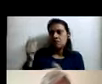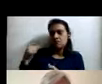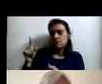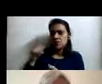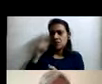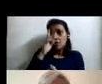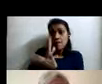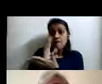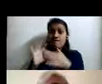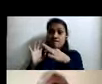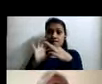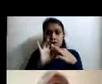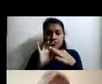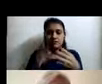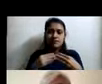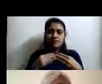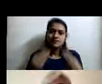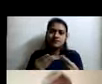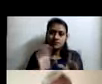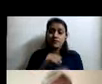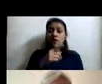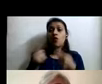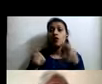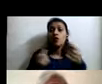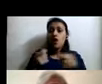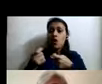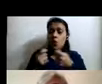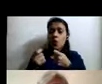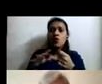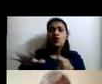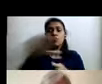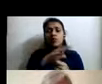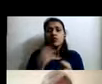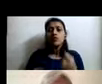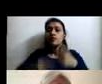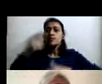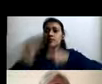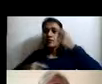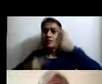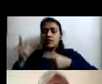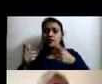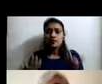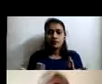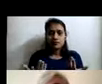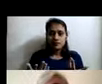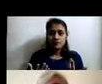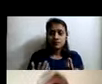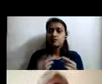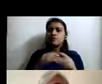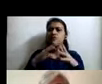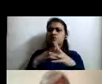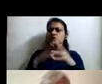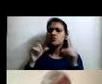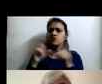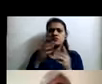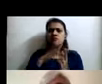and in return also controlled and managed the grazing and the firewood collection. We didn't stop anything, but we